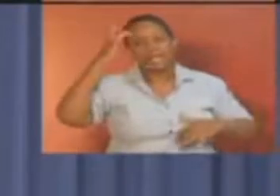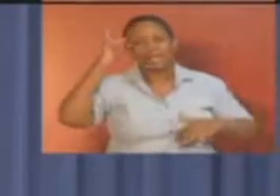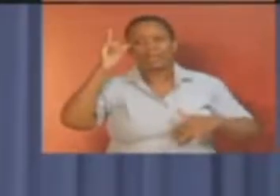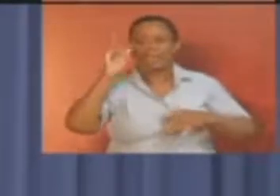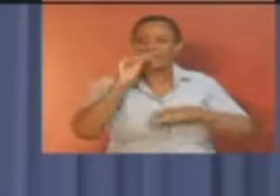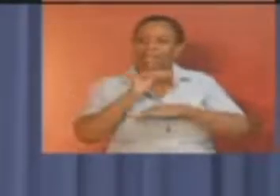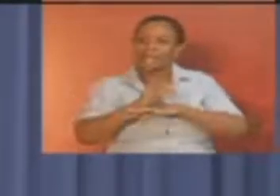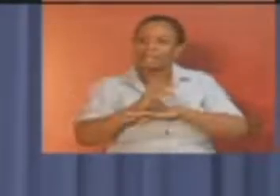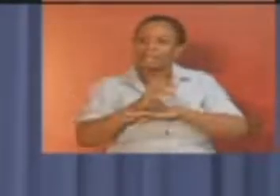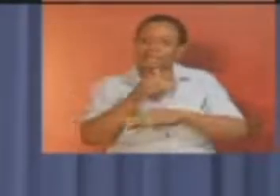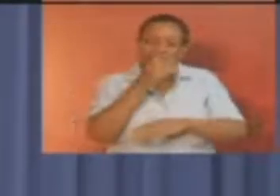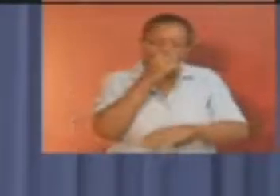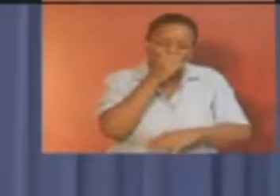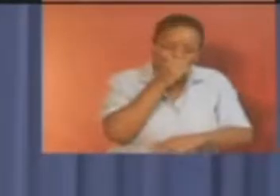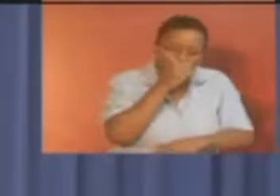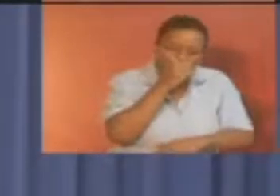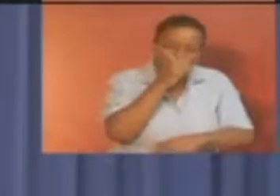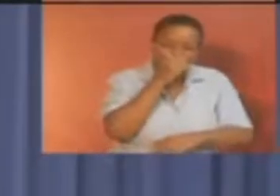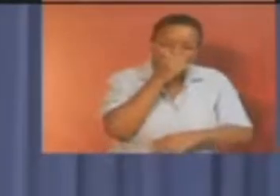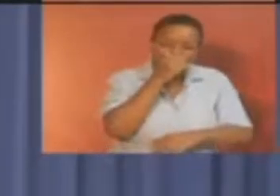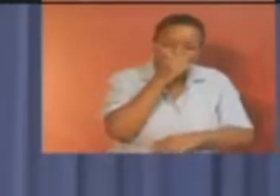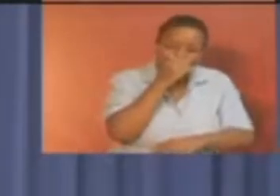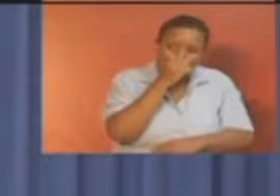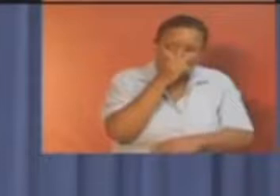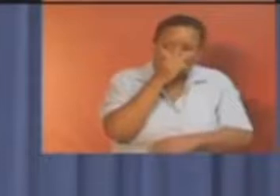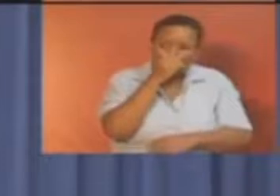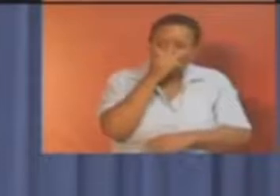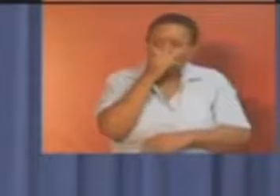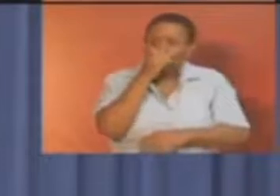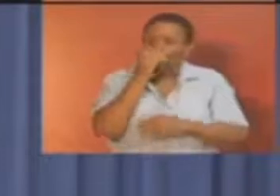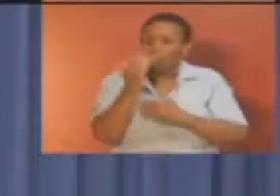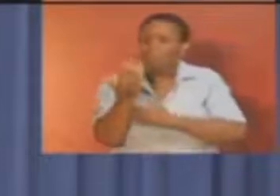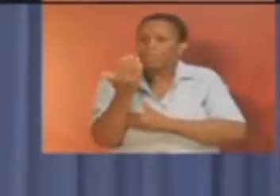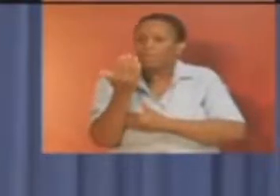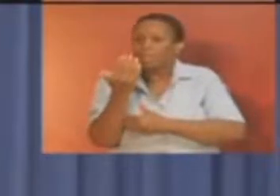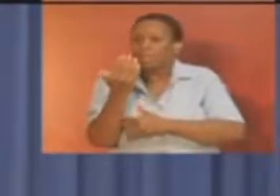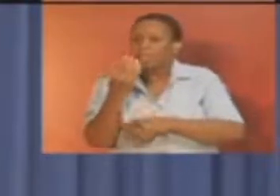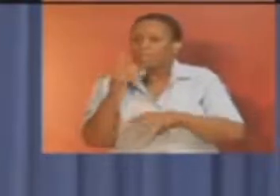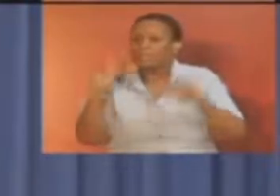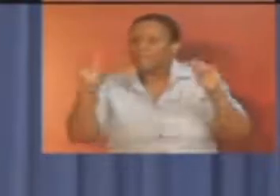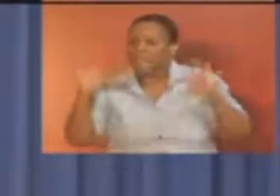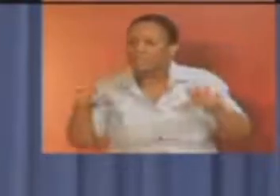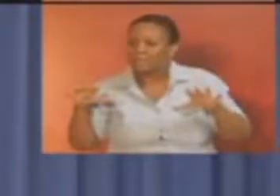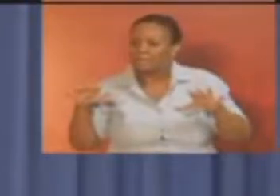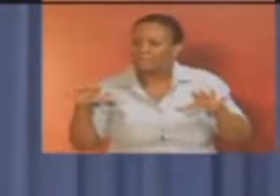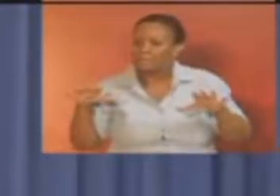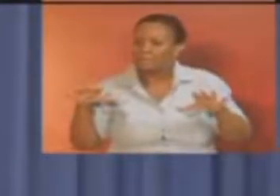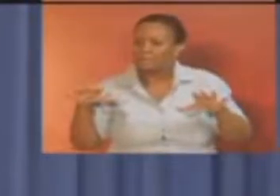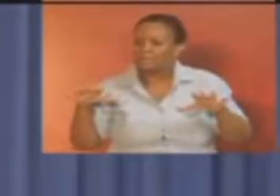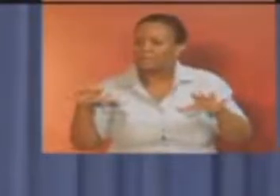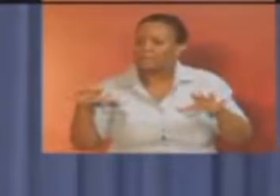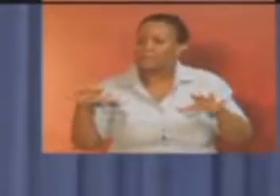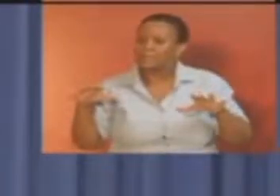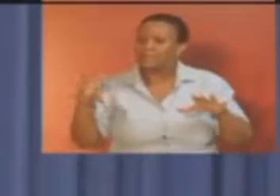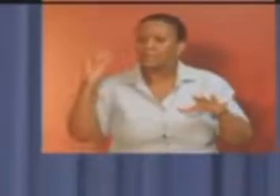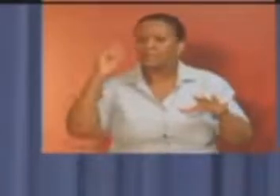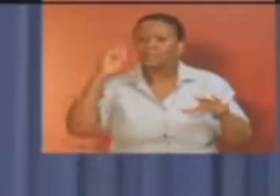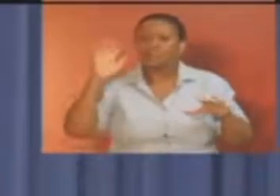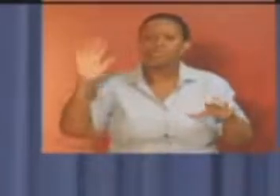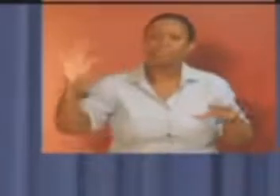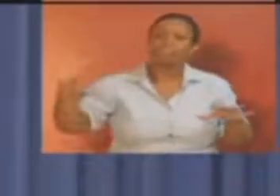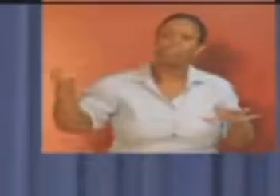tested the next morning. And I expected to be told, I thought it was a routine test, a confirmation test that I